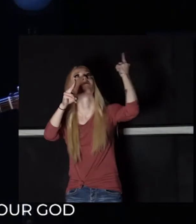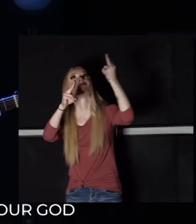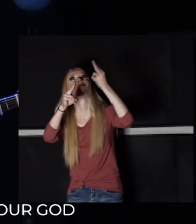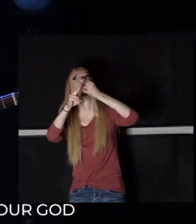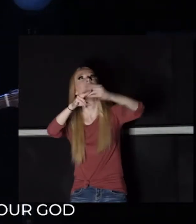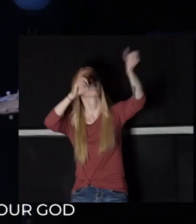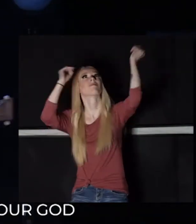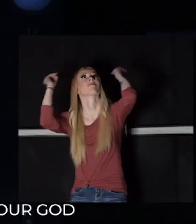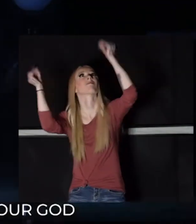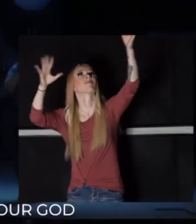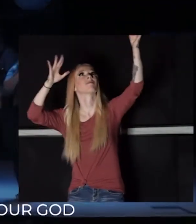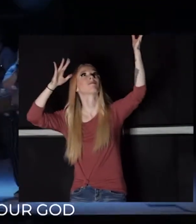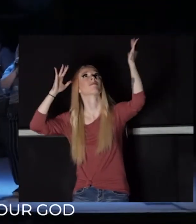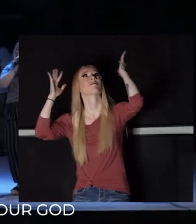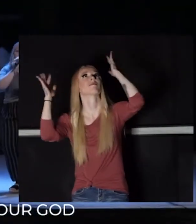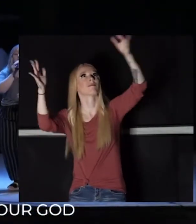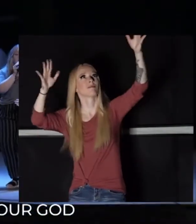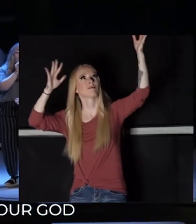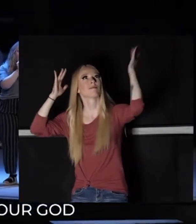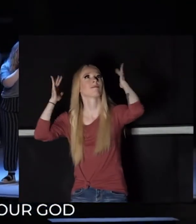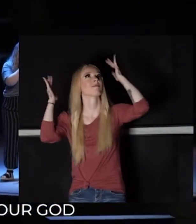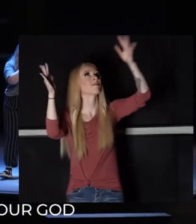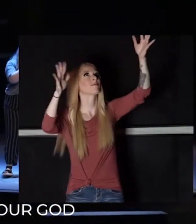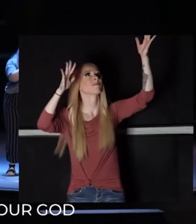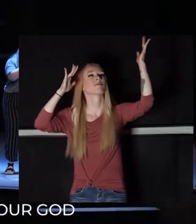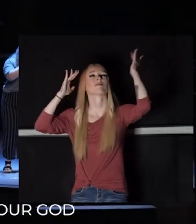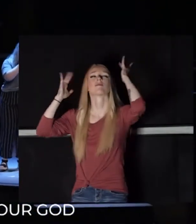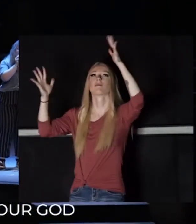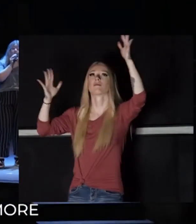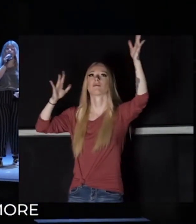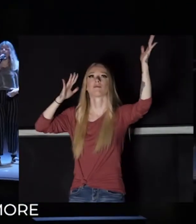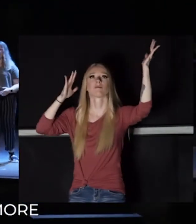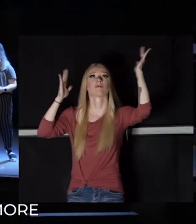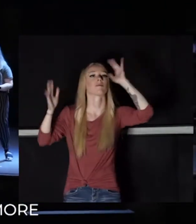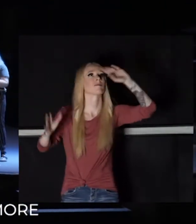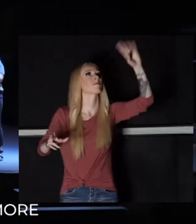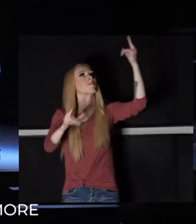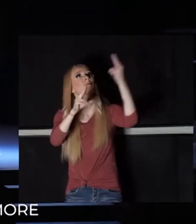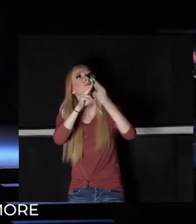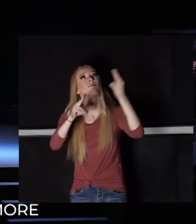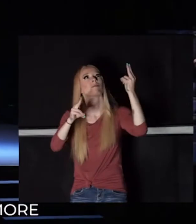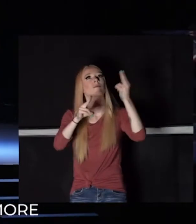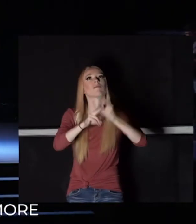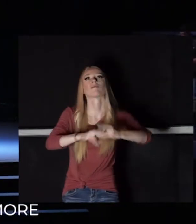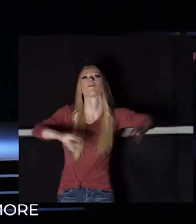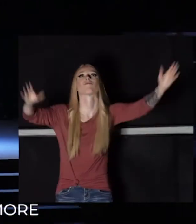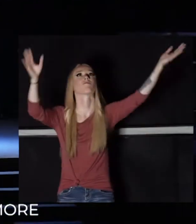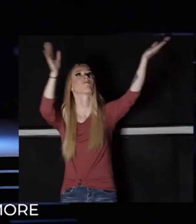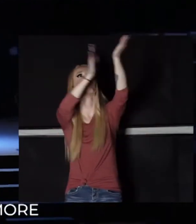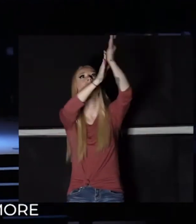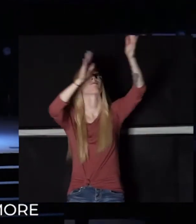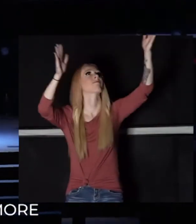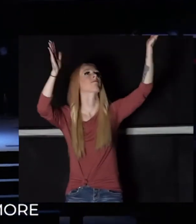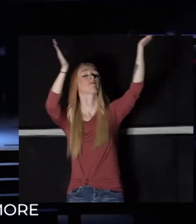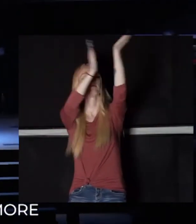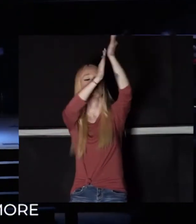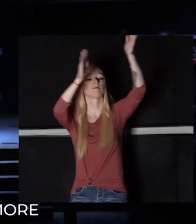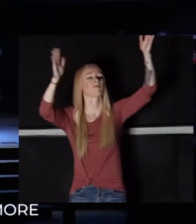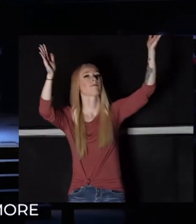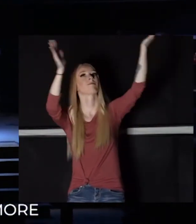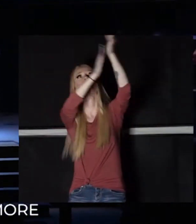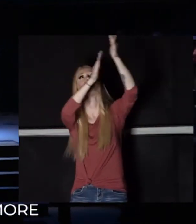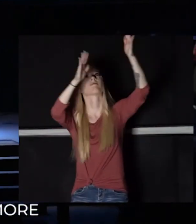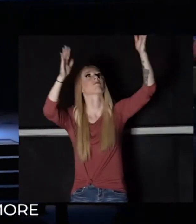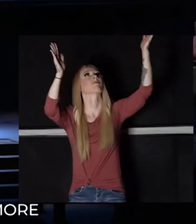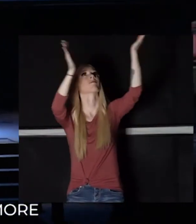the name of the Lord. We praise his name. Oh, praise his